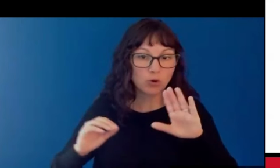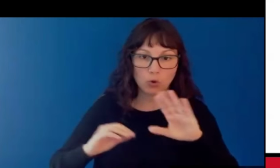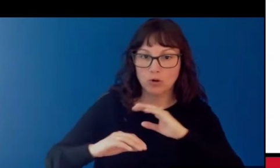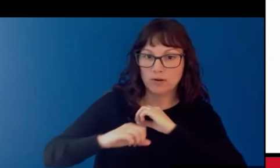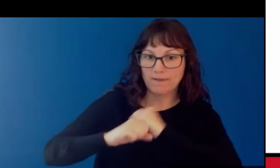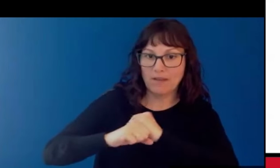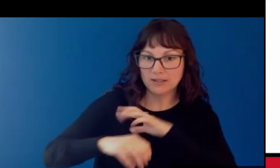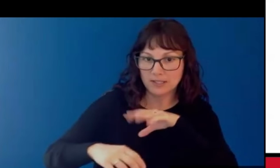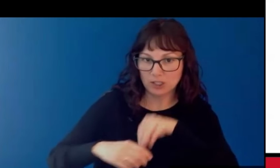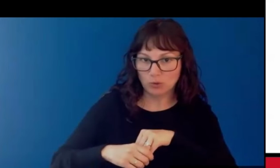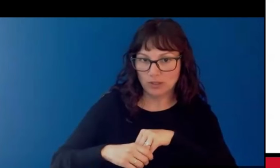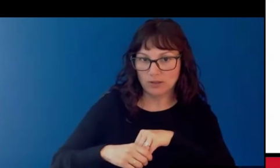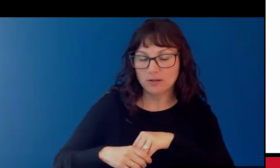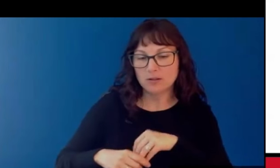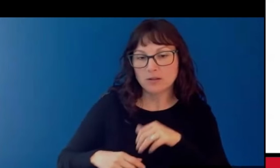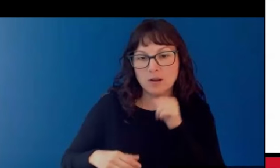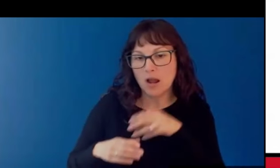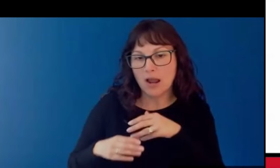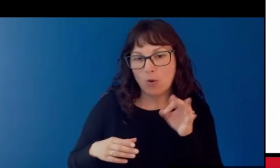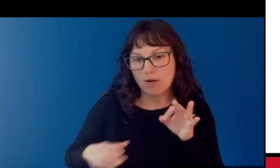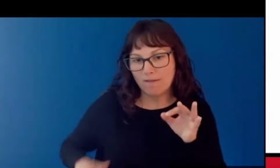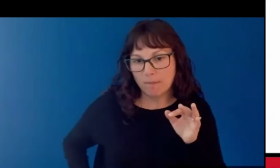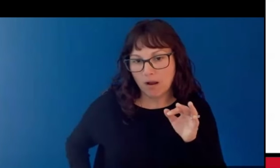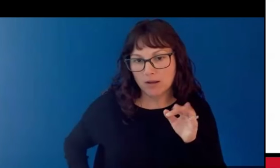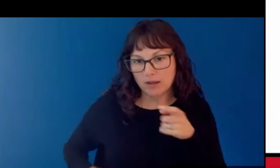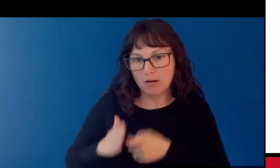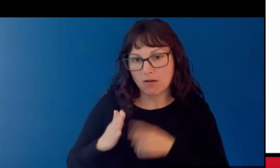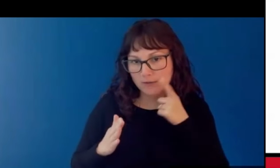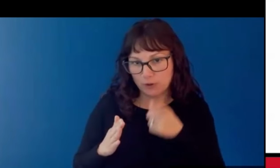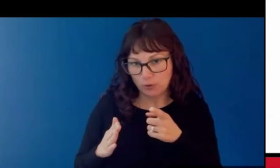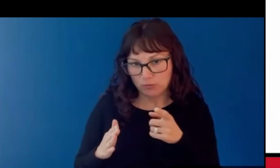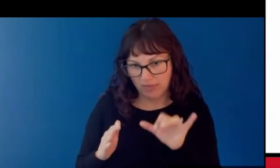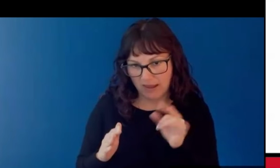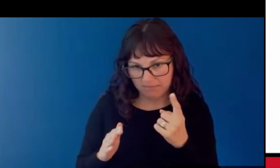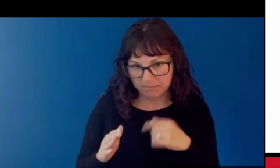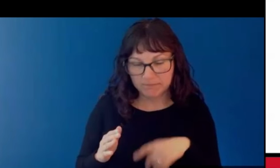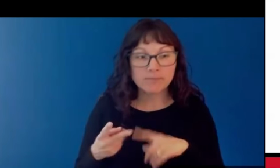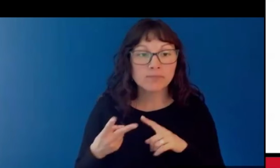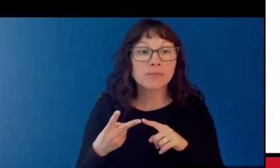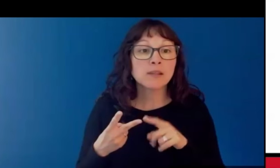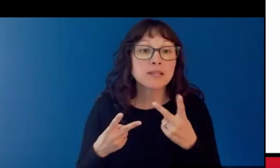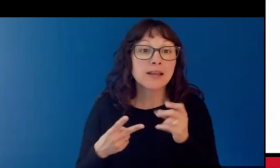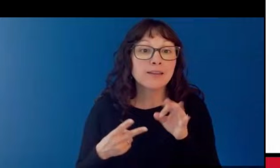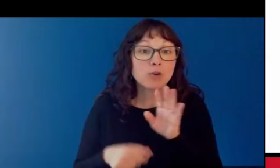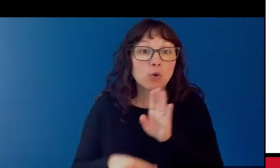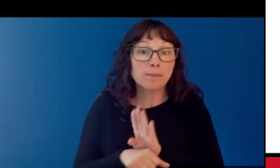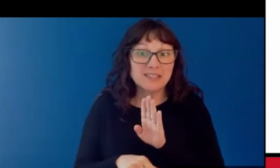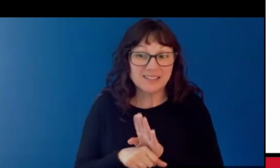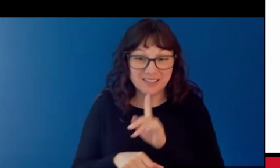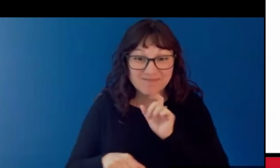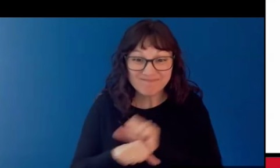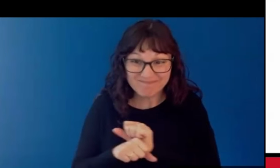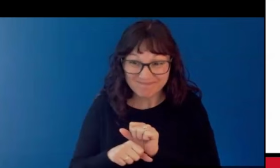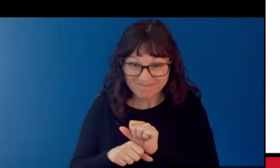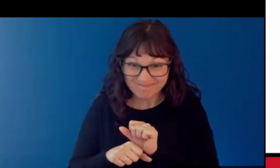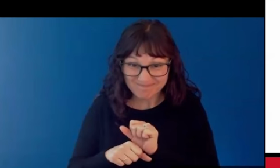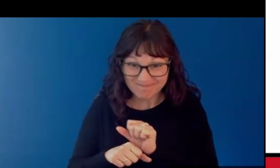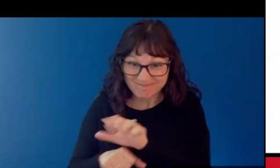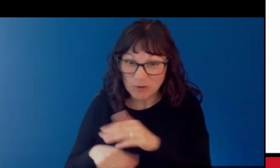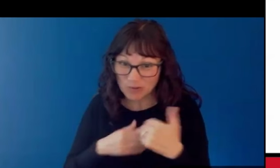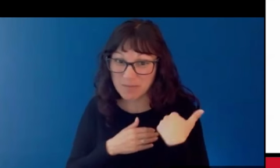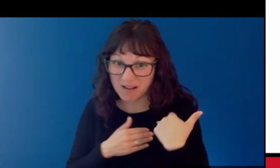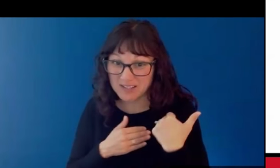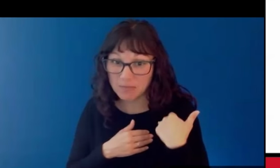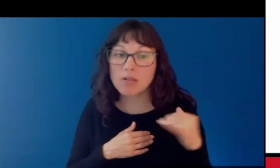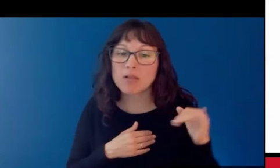this at no out-of-pocket cost to you. Second, if your business is found responsible, the insurer will pay